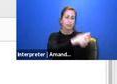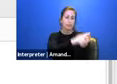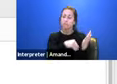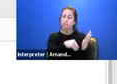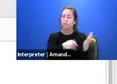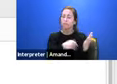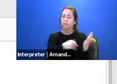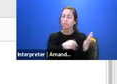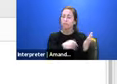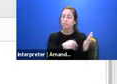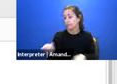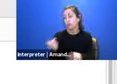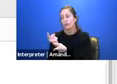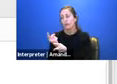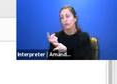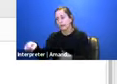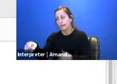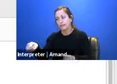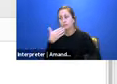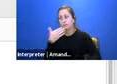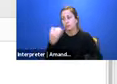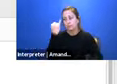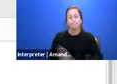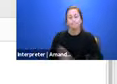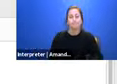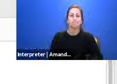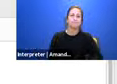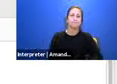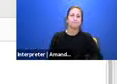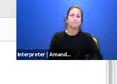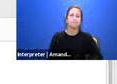start targeting them. So thank you for that. Yeah.